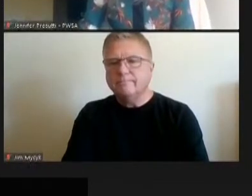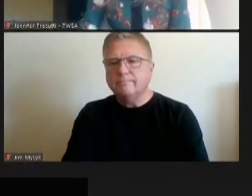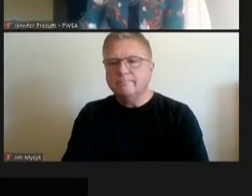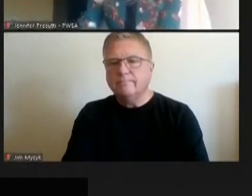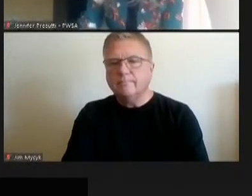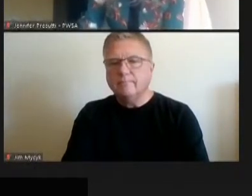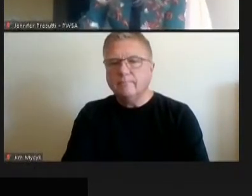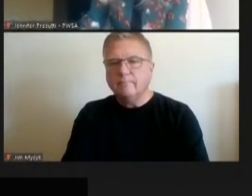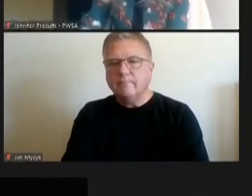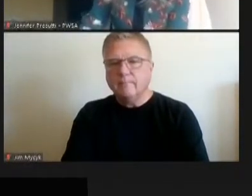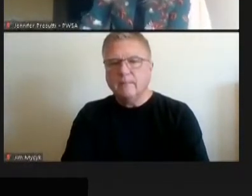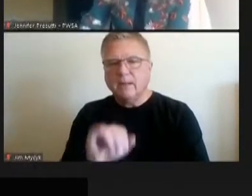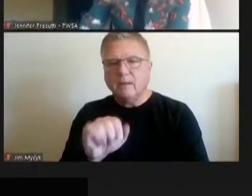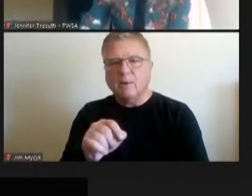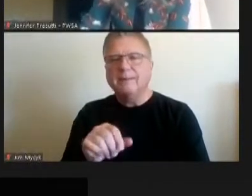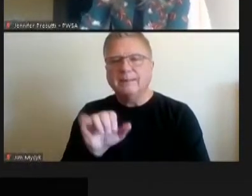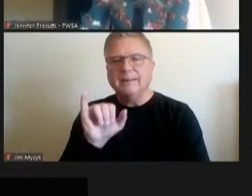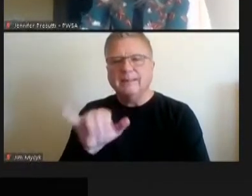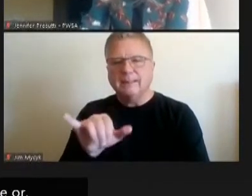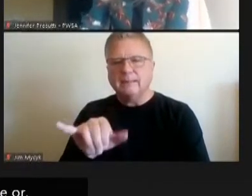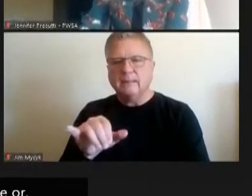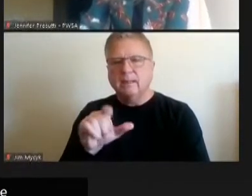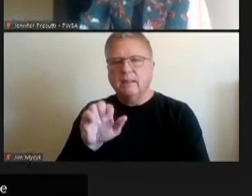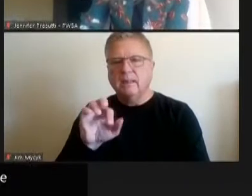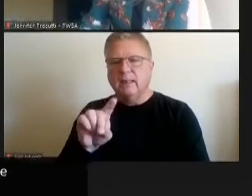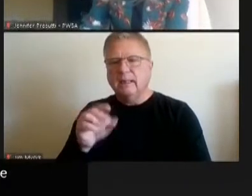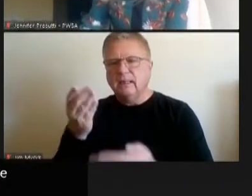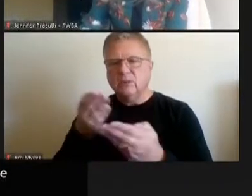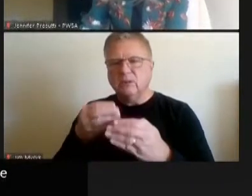That one looks, there we go, lead service line replacement.